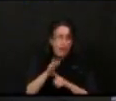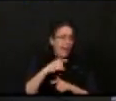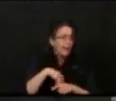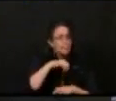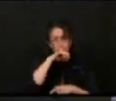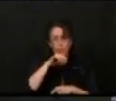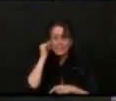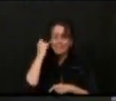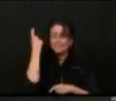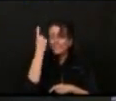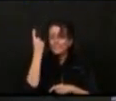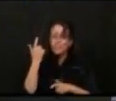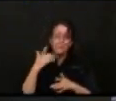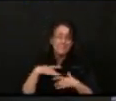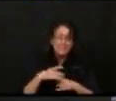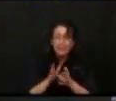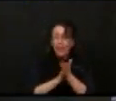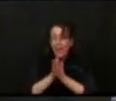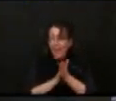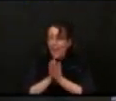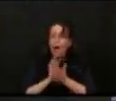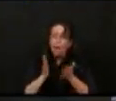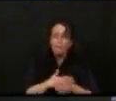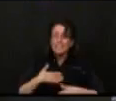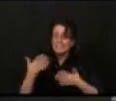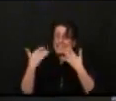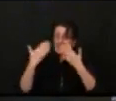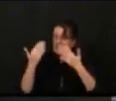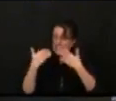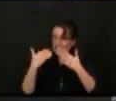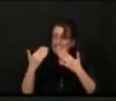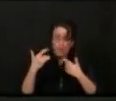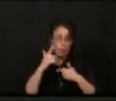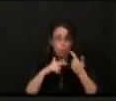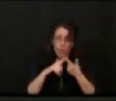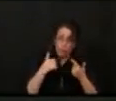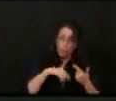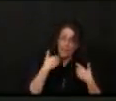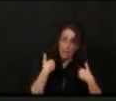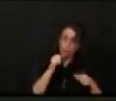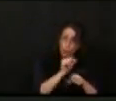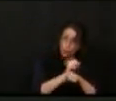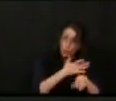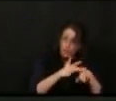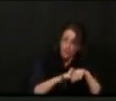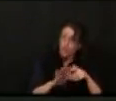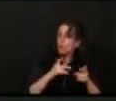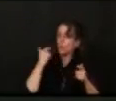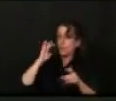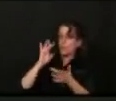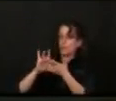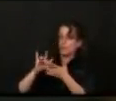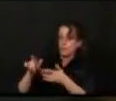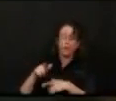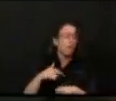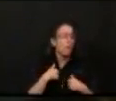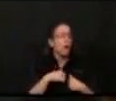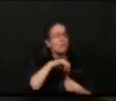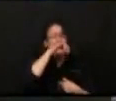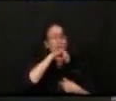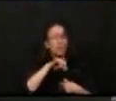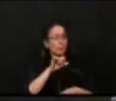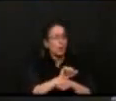we'll let them know when there's work. Great. And we love our local farming. I love being able to walk